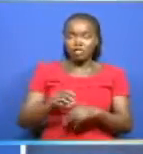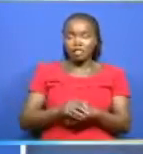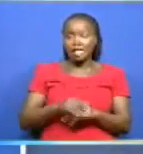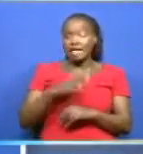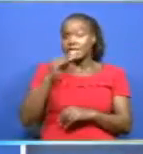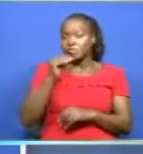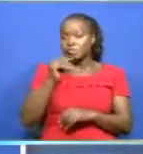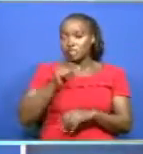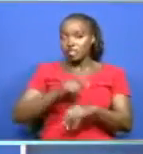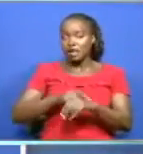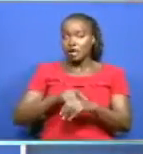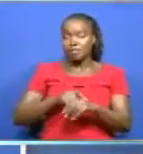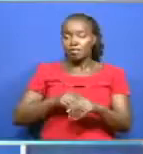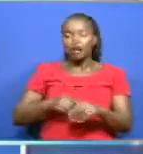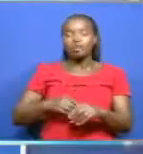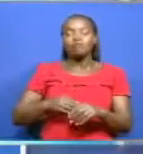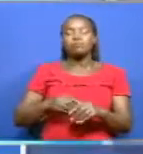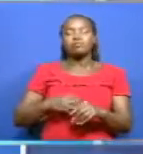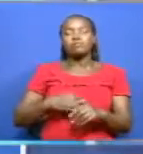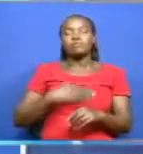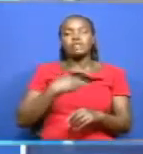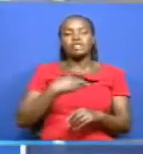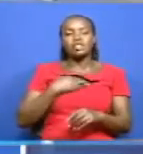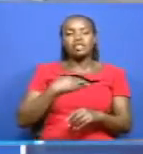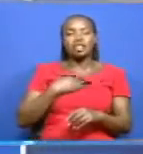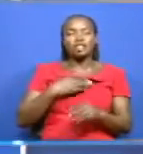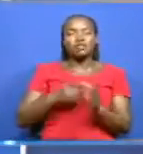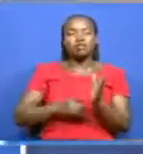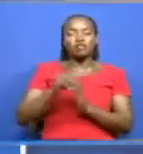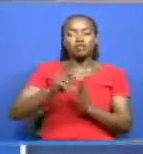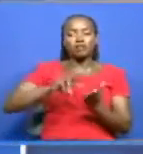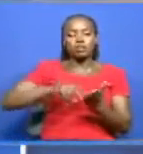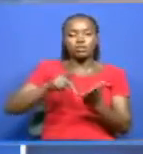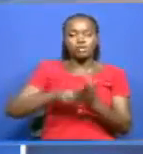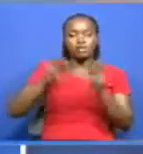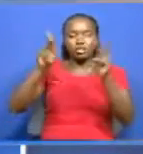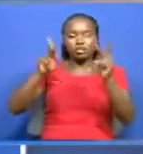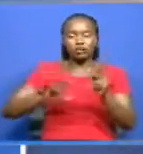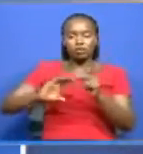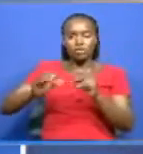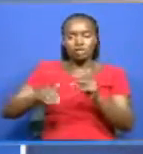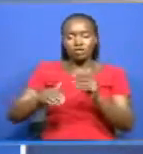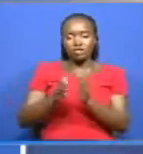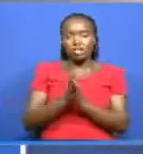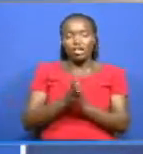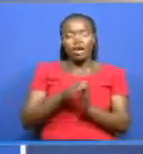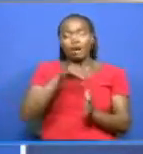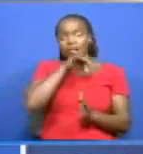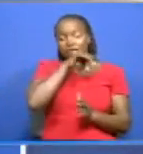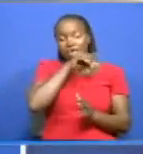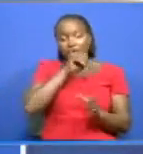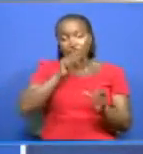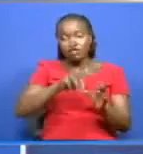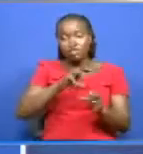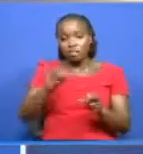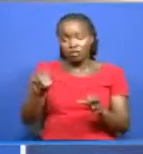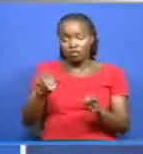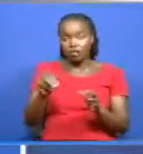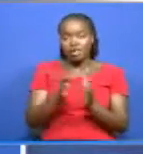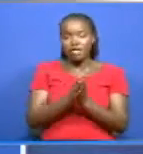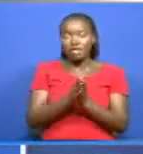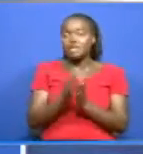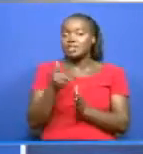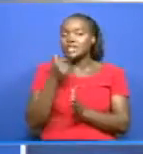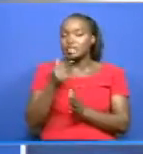as he toured several development projects in Kisumu County. He was accompanied by opposition leader Raila Odinga, who